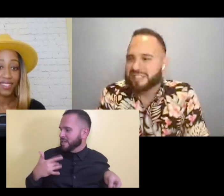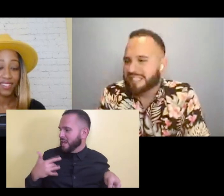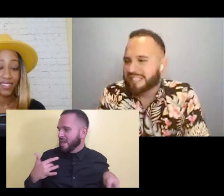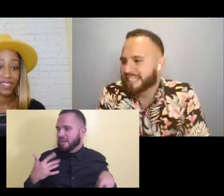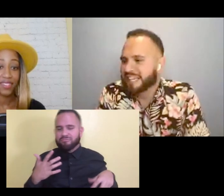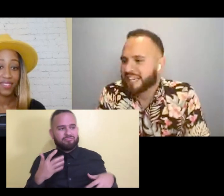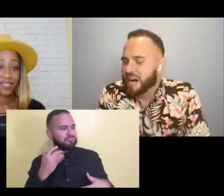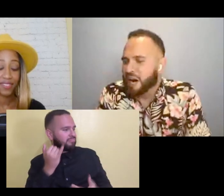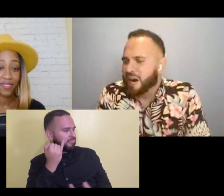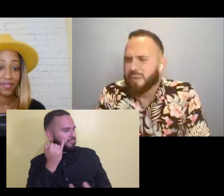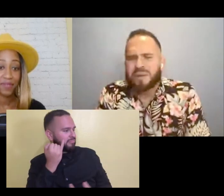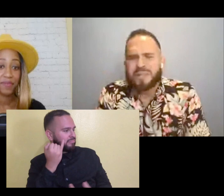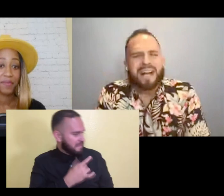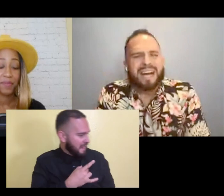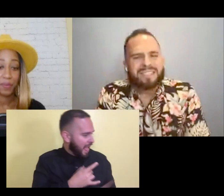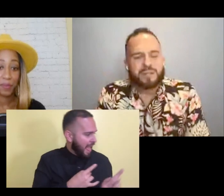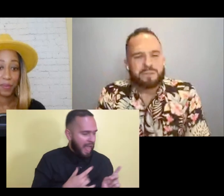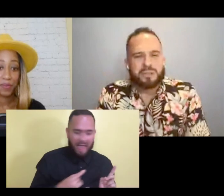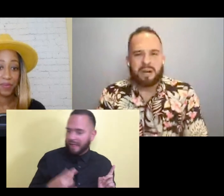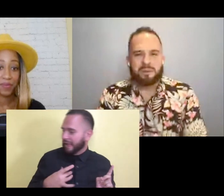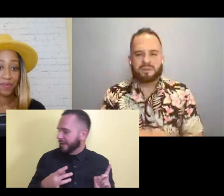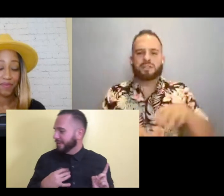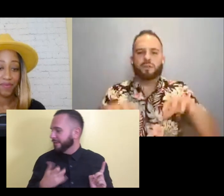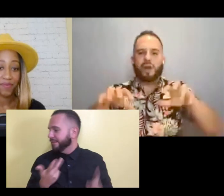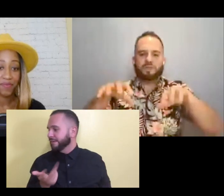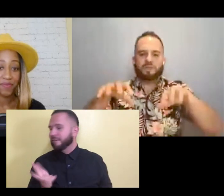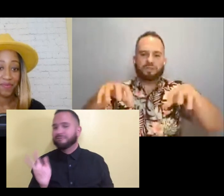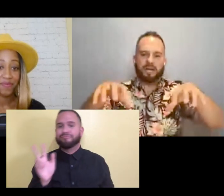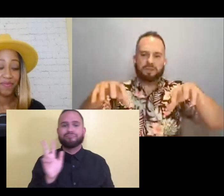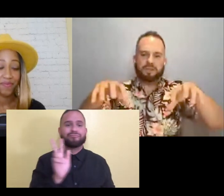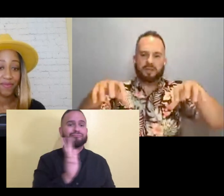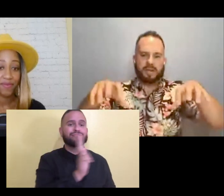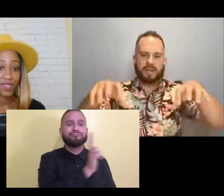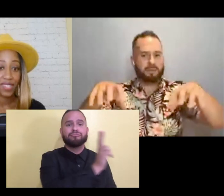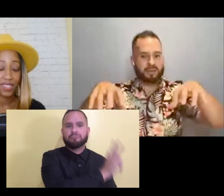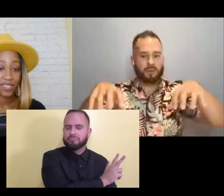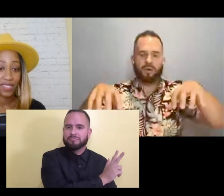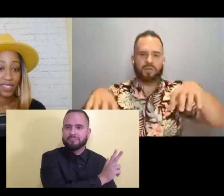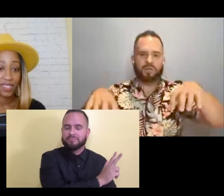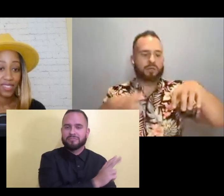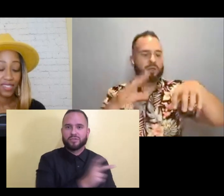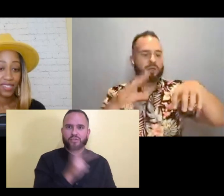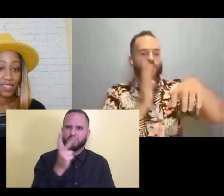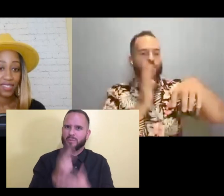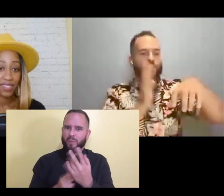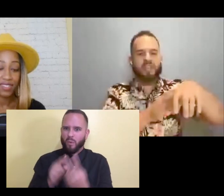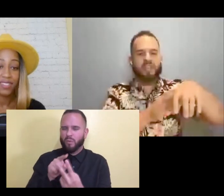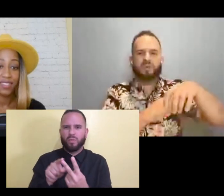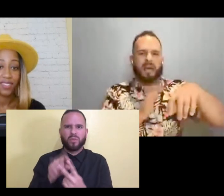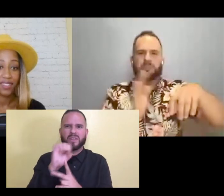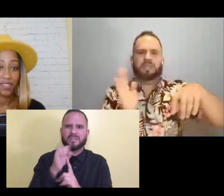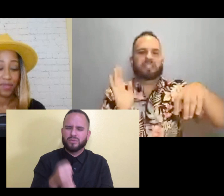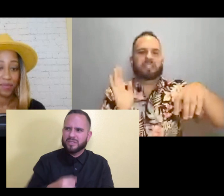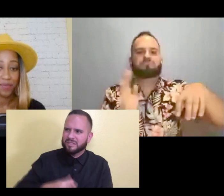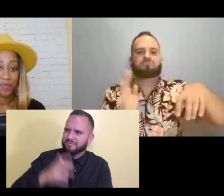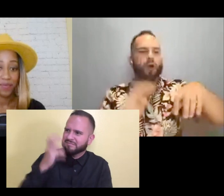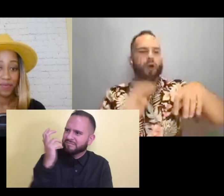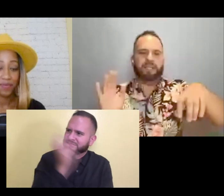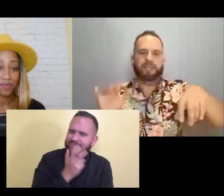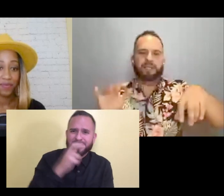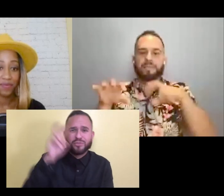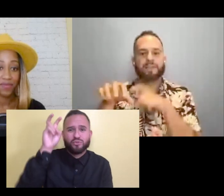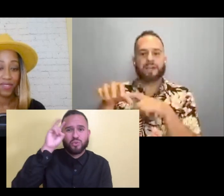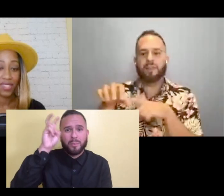to see. We went to an ice cream shop. There was two ice cream shops on like opposite corners. One of them was empty,